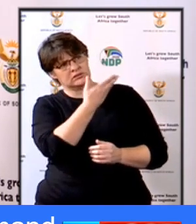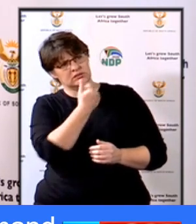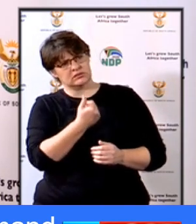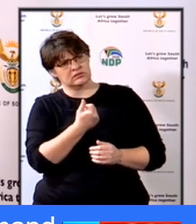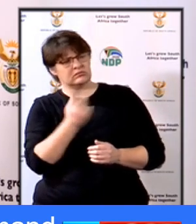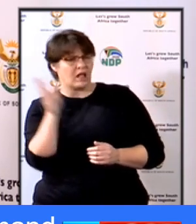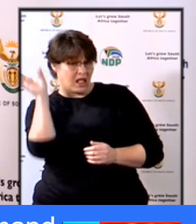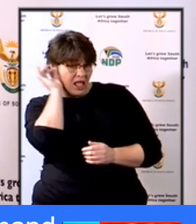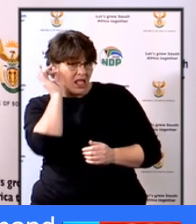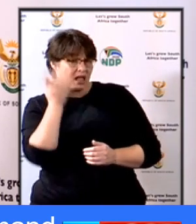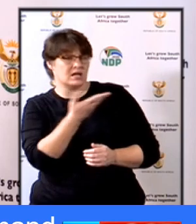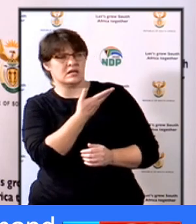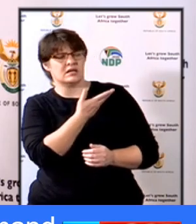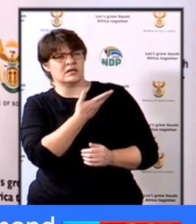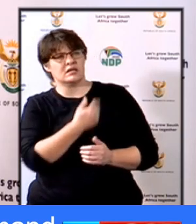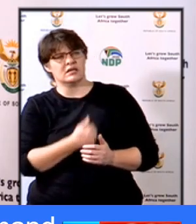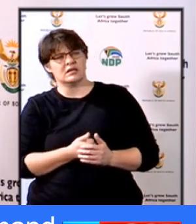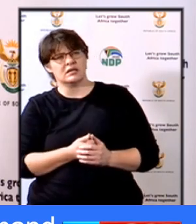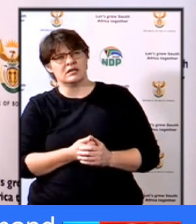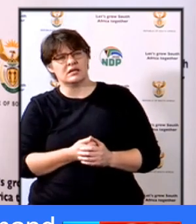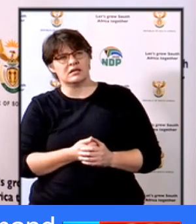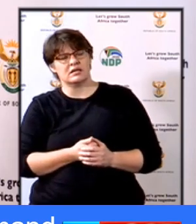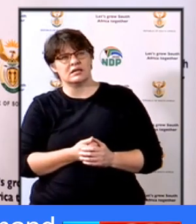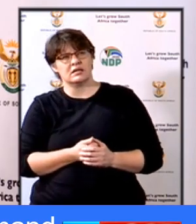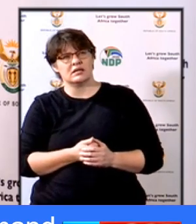We are listening.